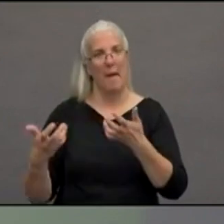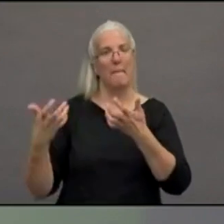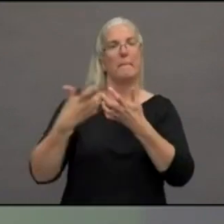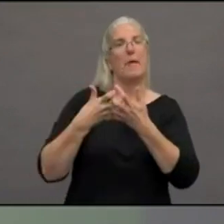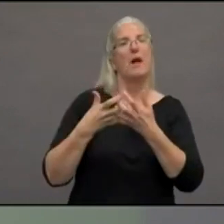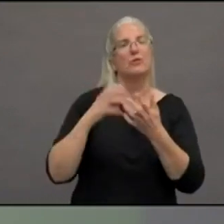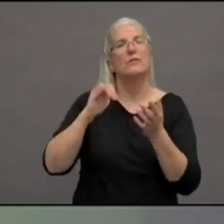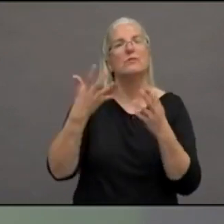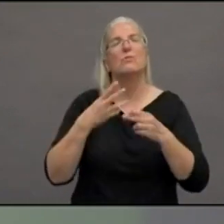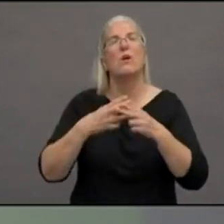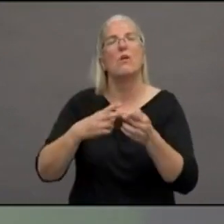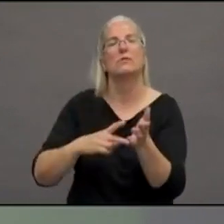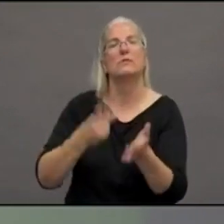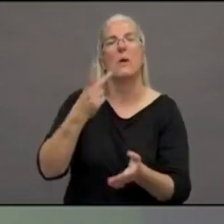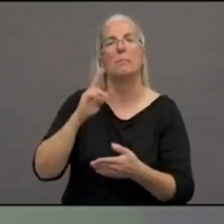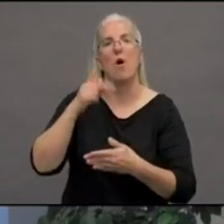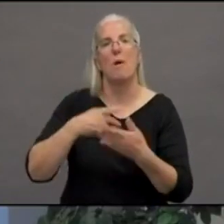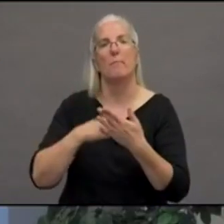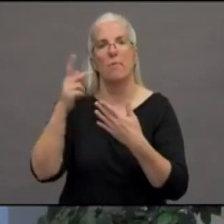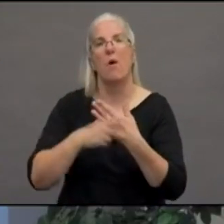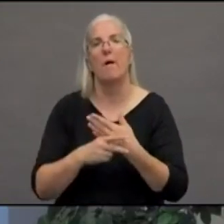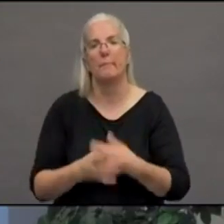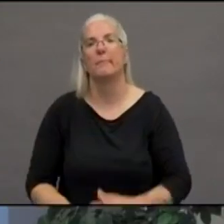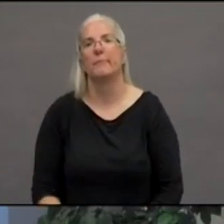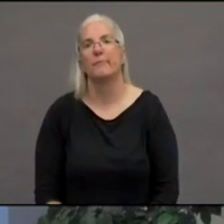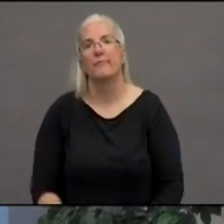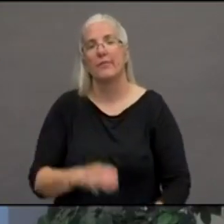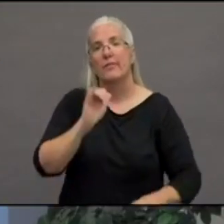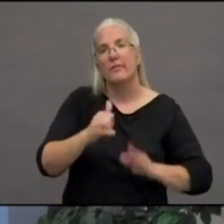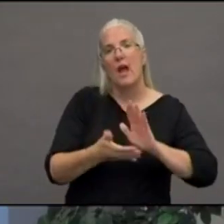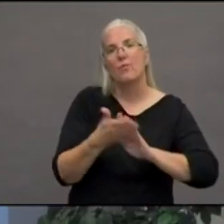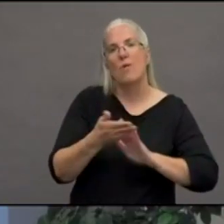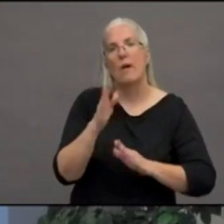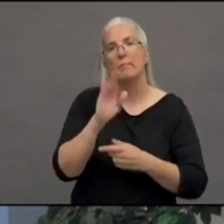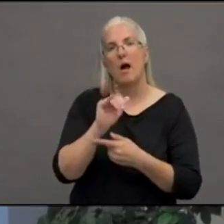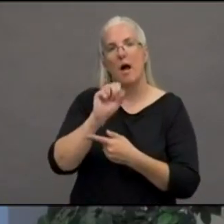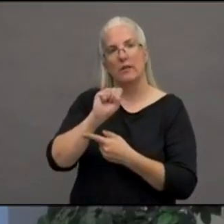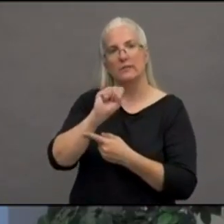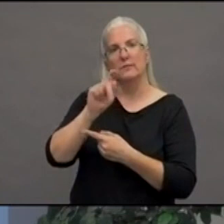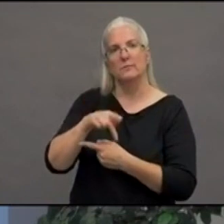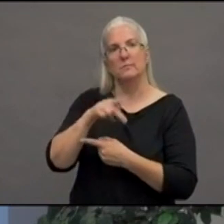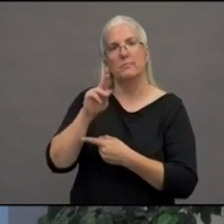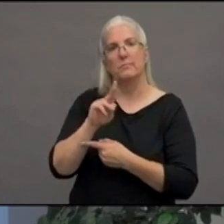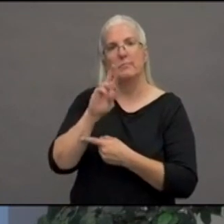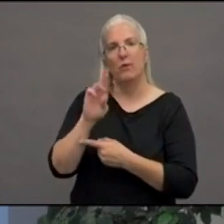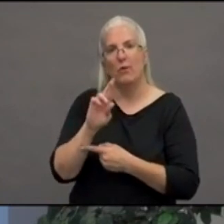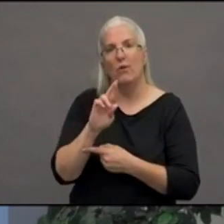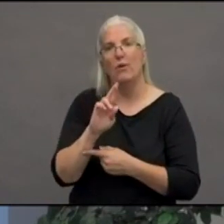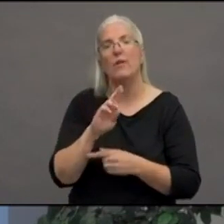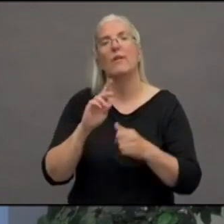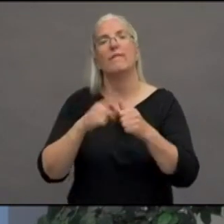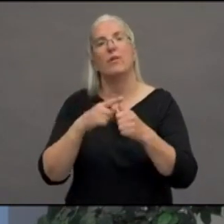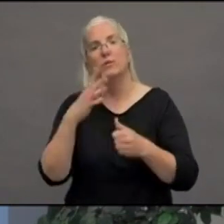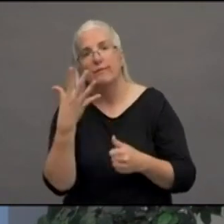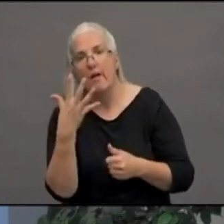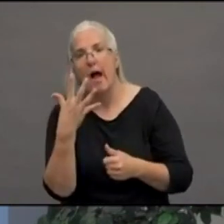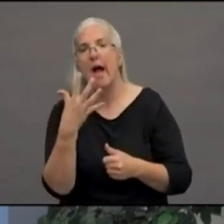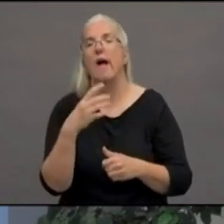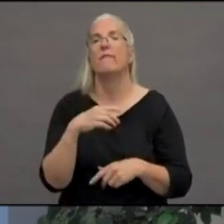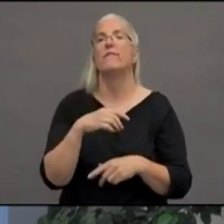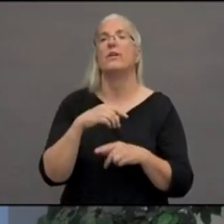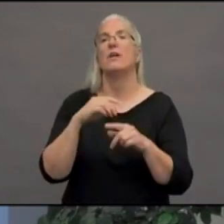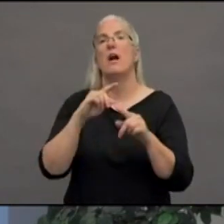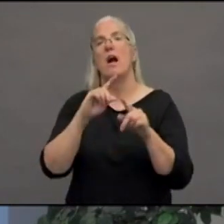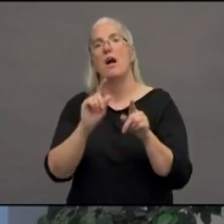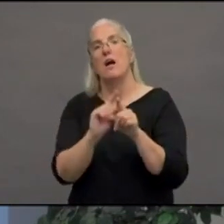Bucks. That program is run by Spur, again, with lots of great partners, First Five, Social Services Agency, and we here at the Public Health